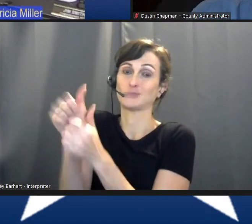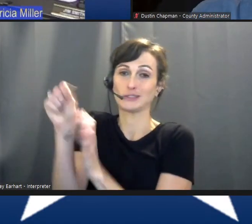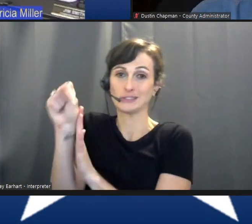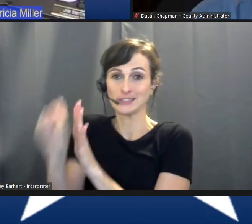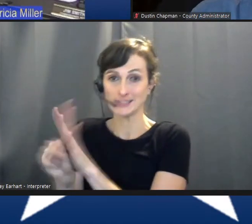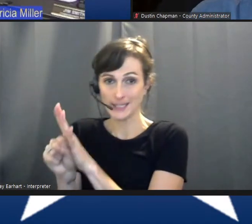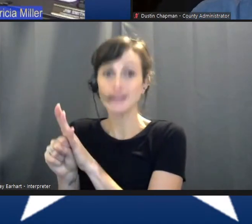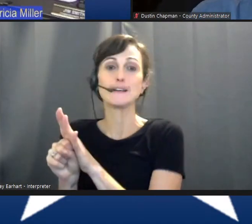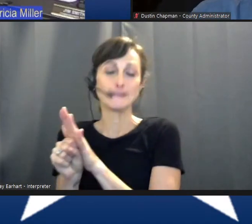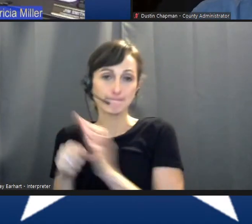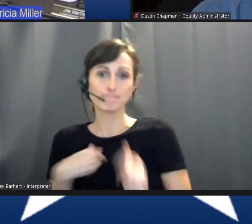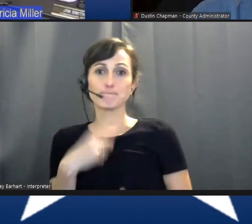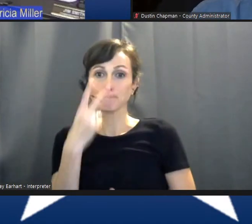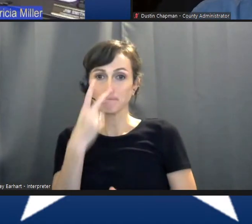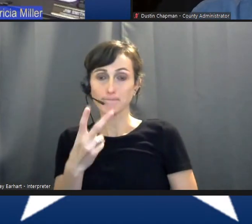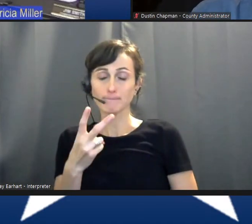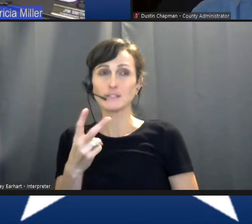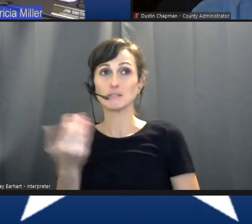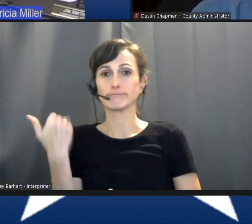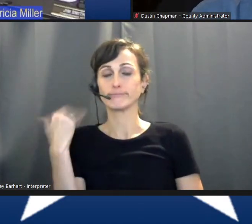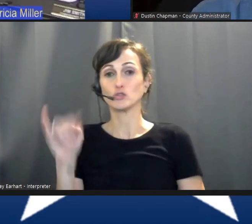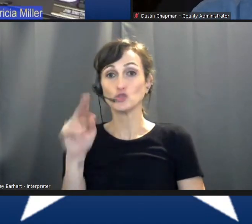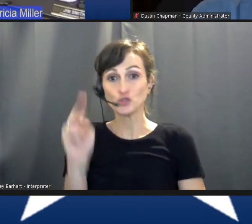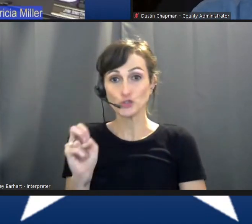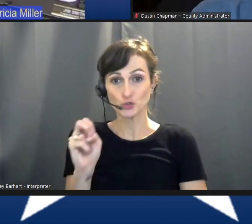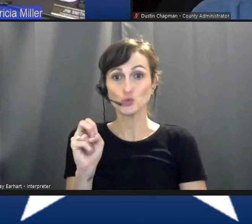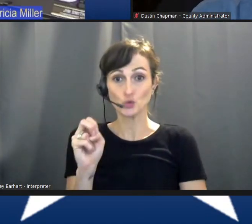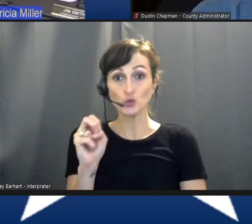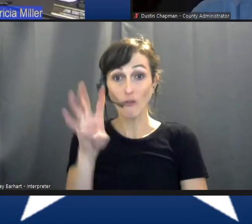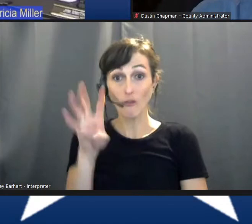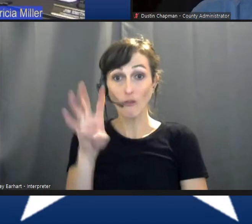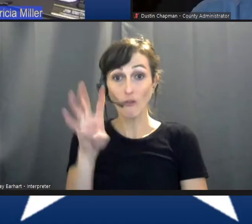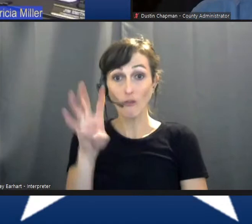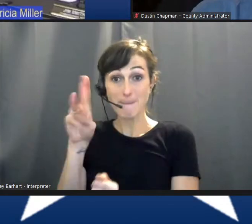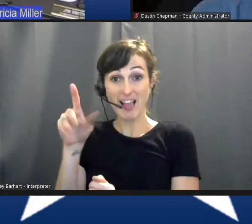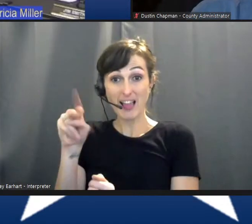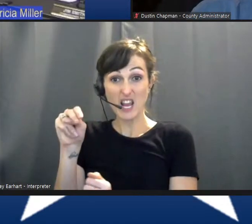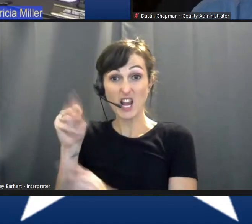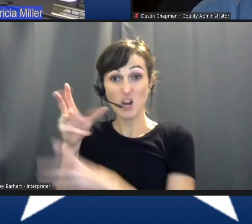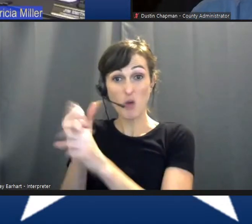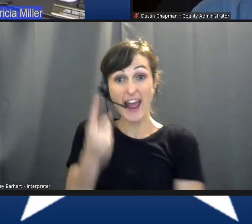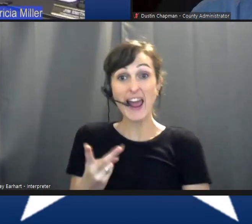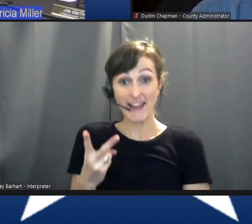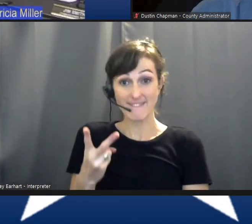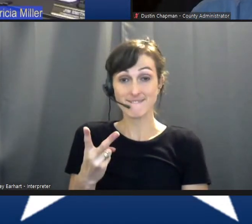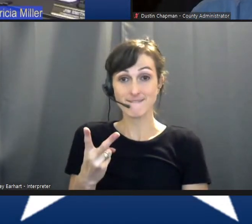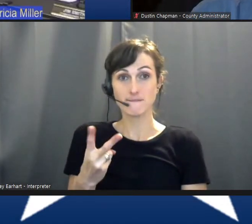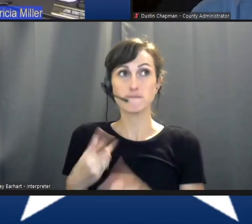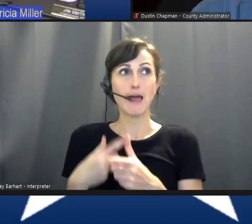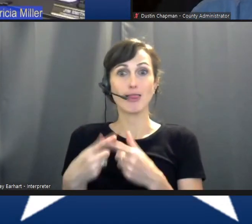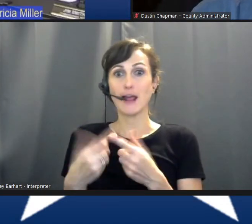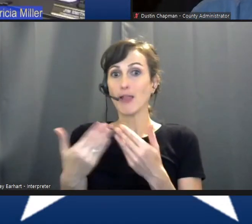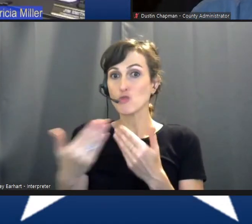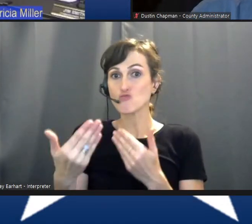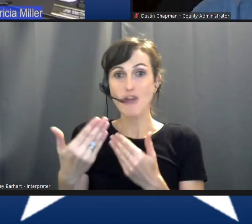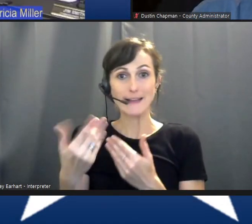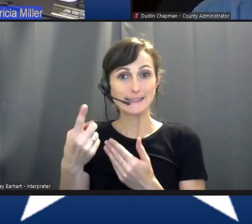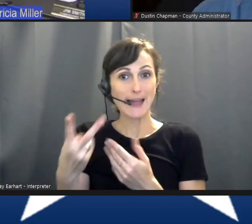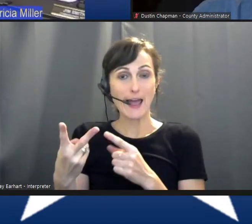we've had since June, and the other we're expecting, I guess, next year, something like that, how that time frame works.